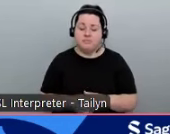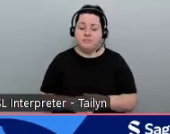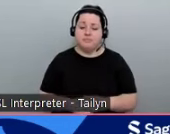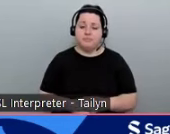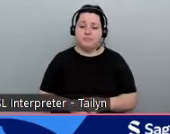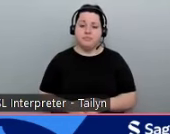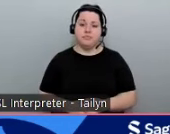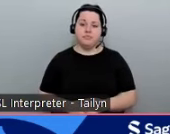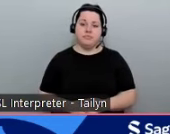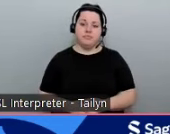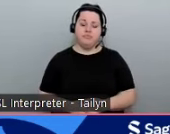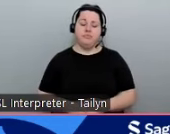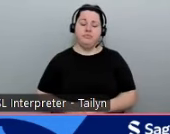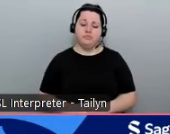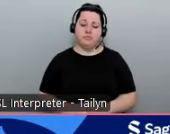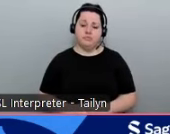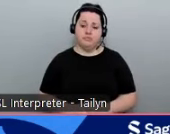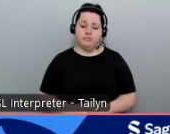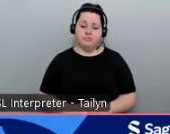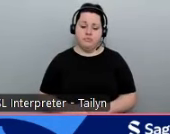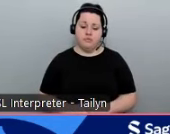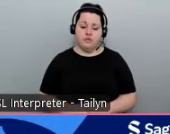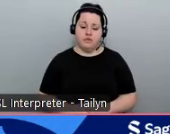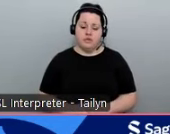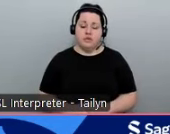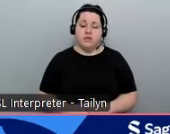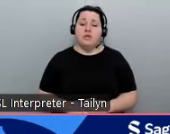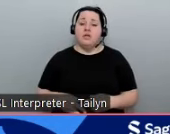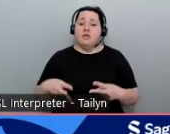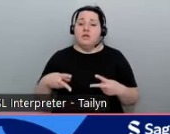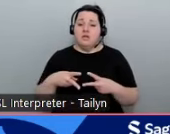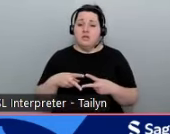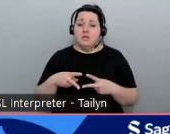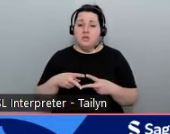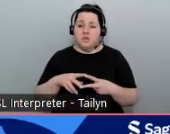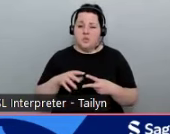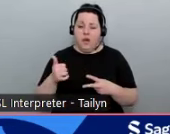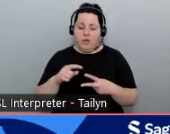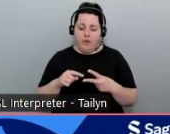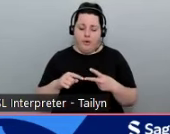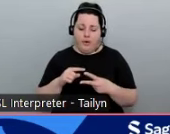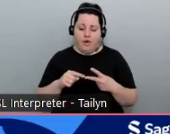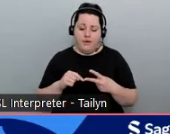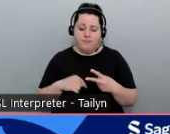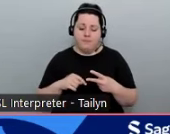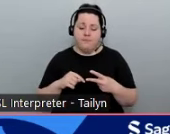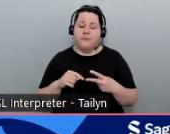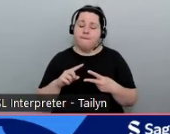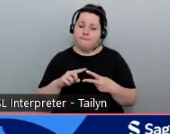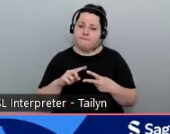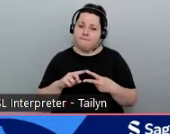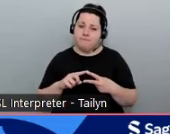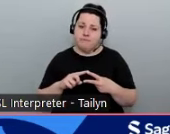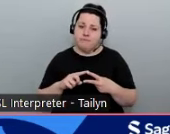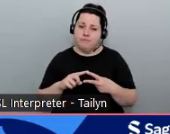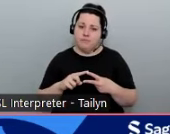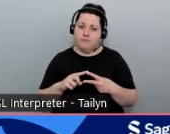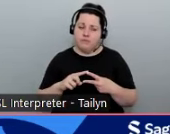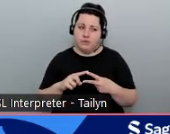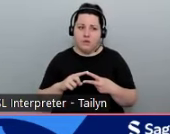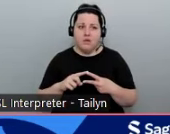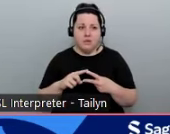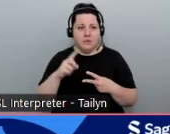I guess the 2 other things I want to sort of touch on. One of them, we often think, you know,